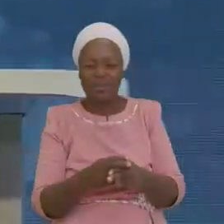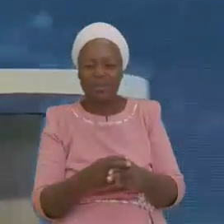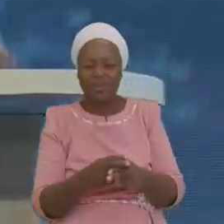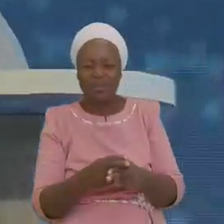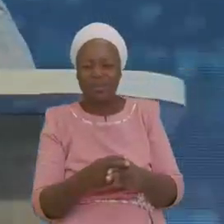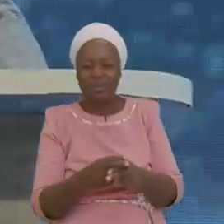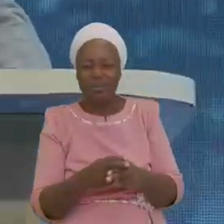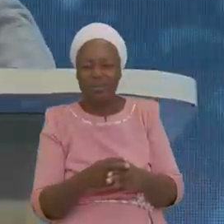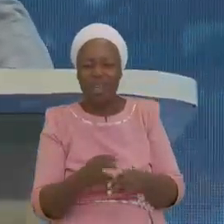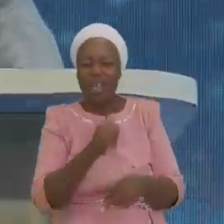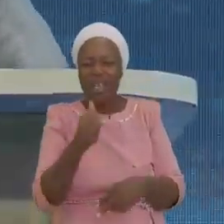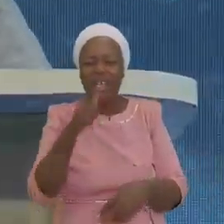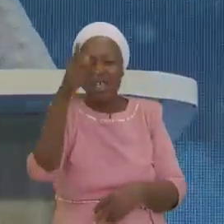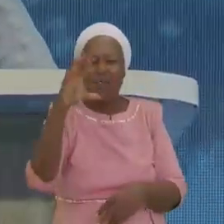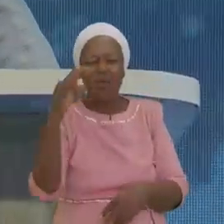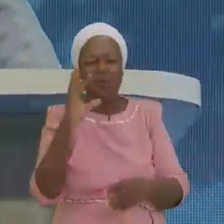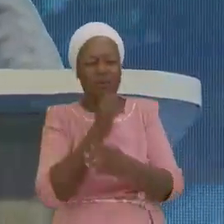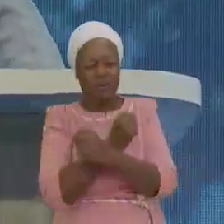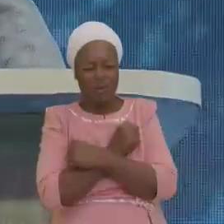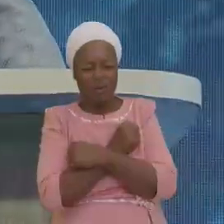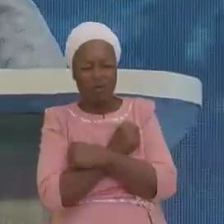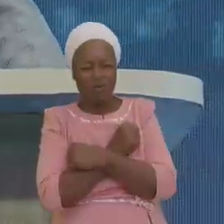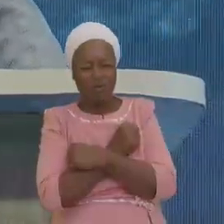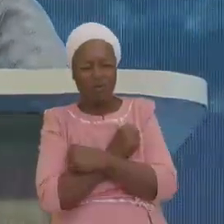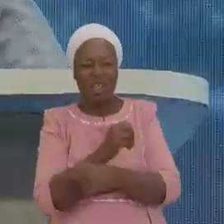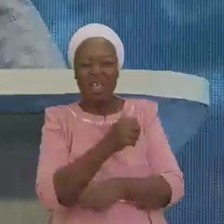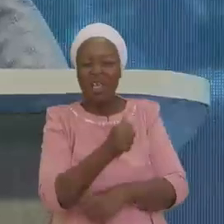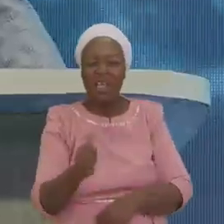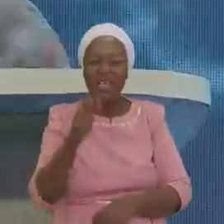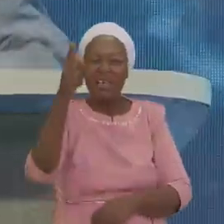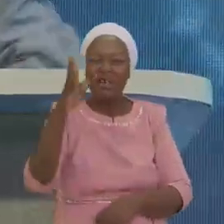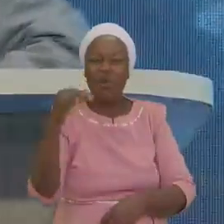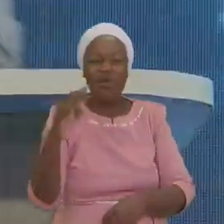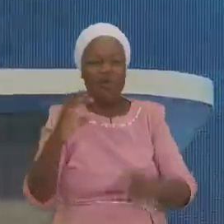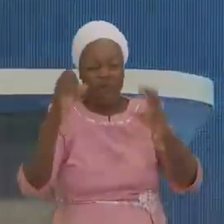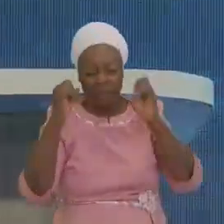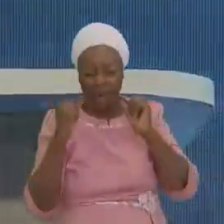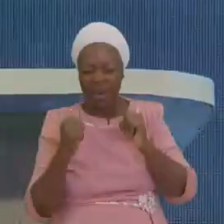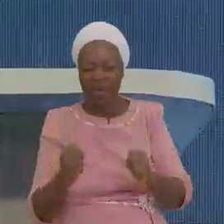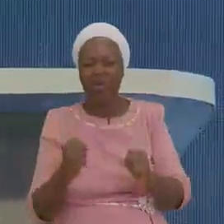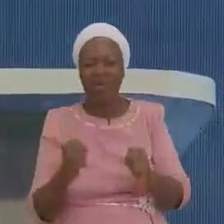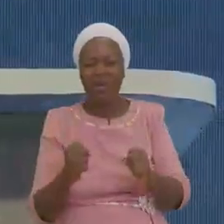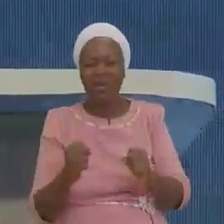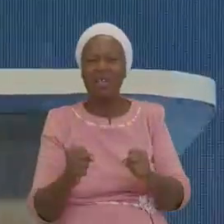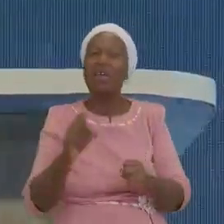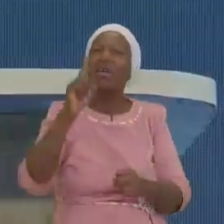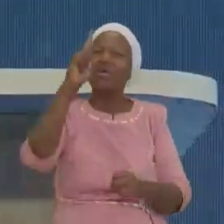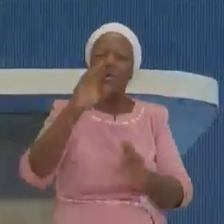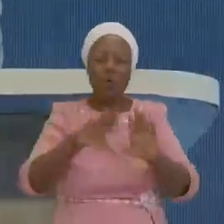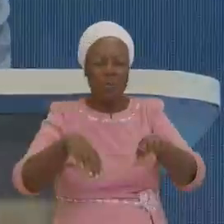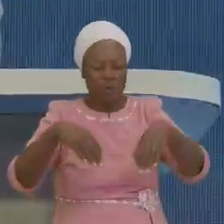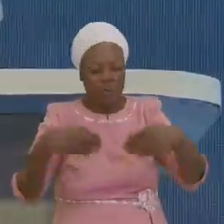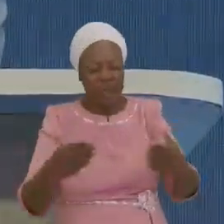A God of love, a God of power, you provided